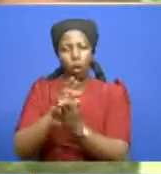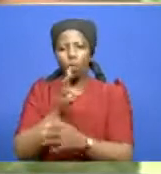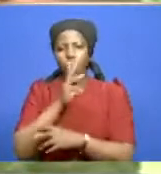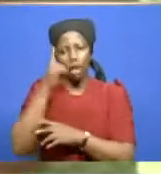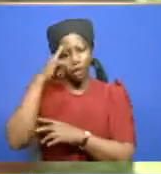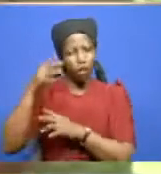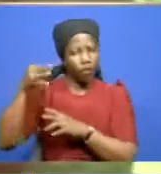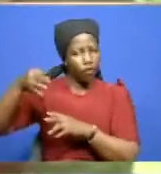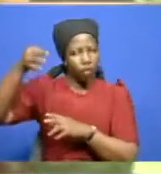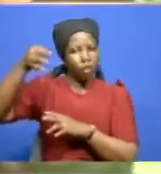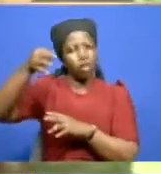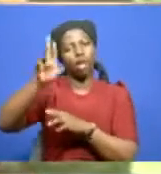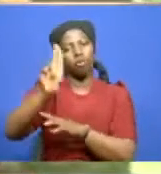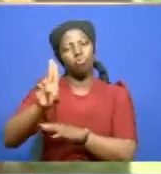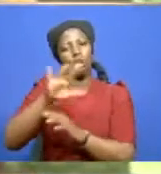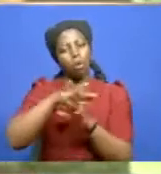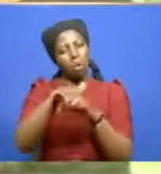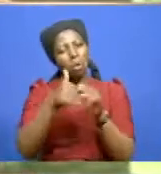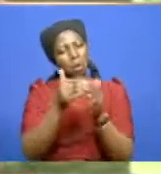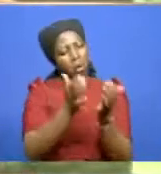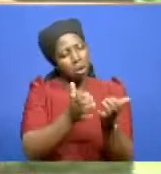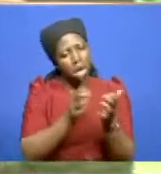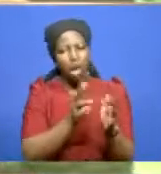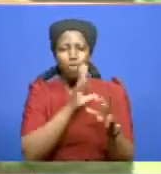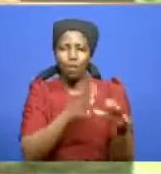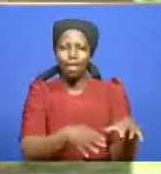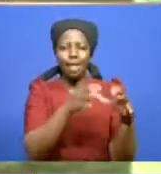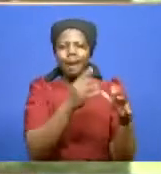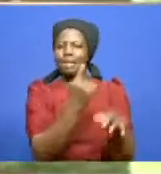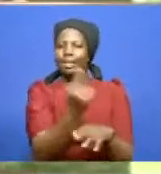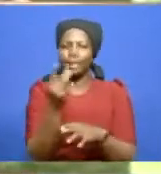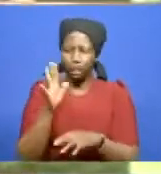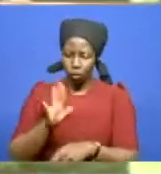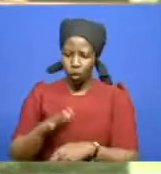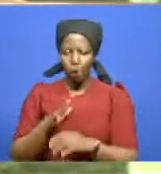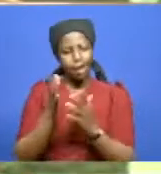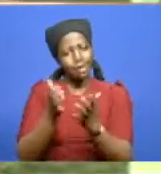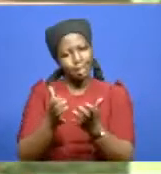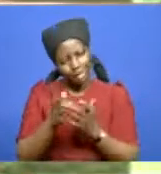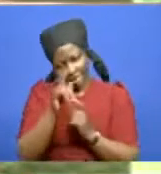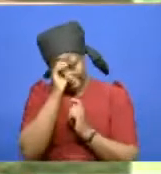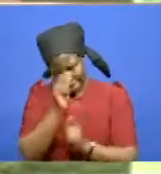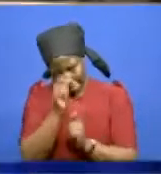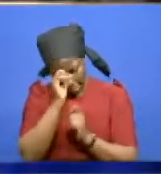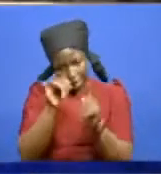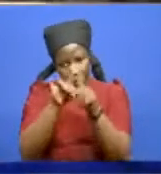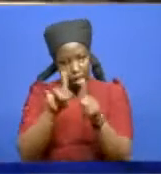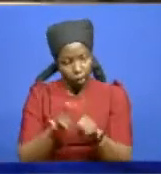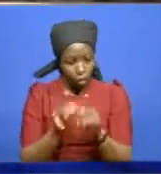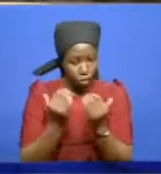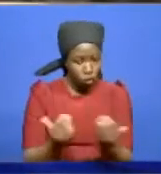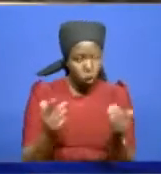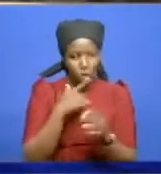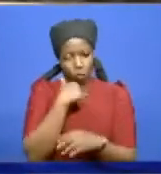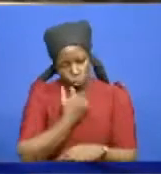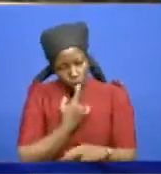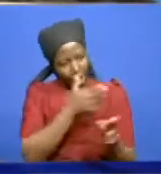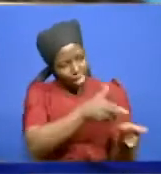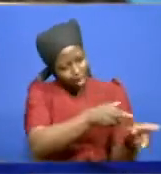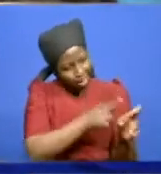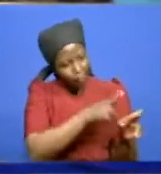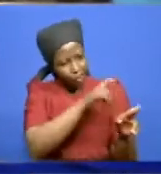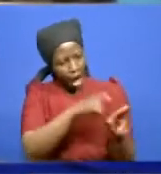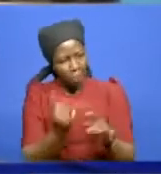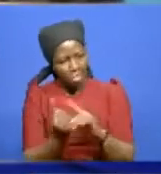water tank. So every woman deserves dignity. Hata watoto wetu wale wanakuwa raped wakitoka